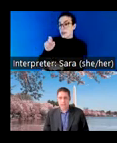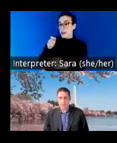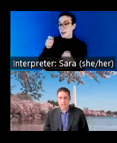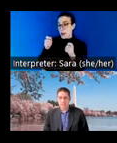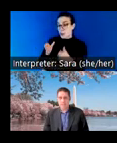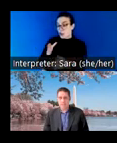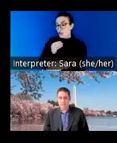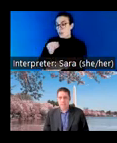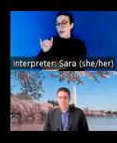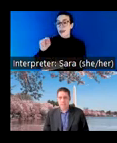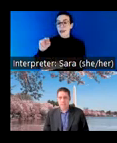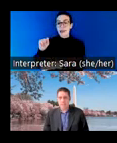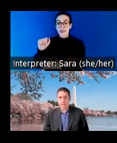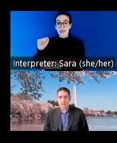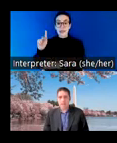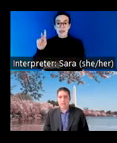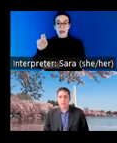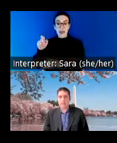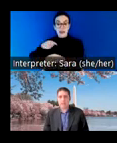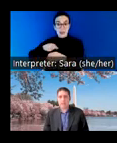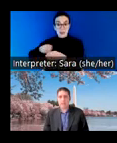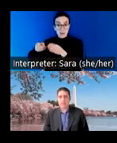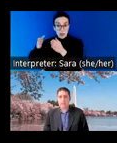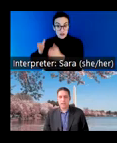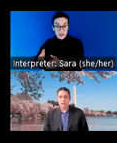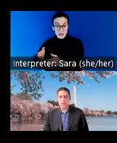specialist, and the litigation